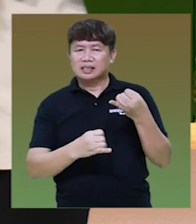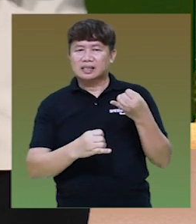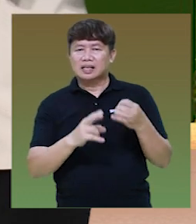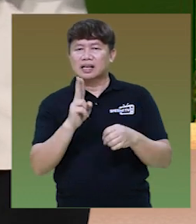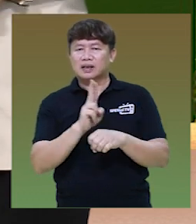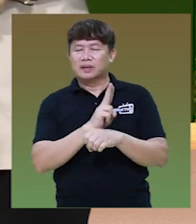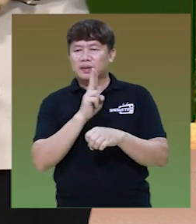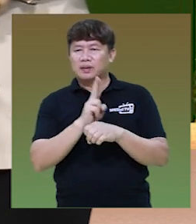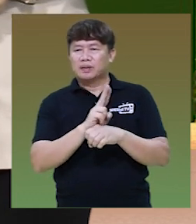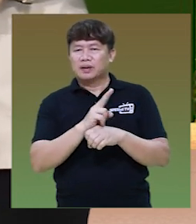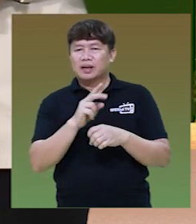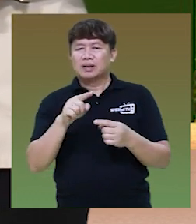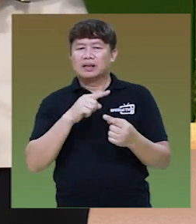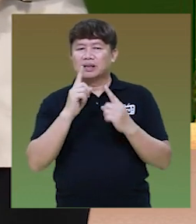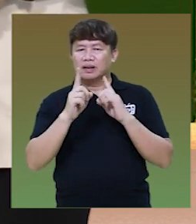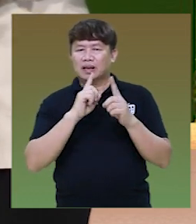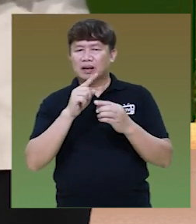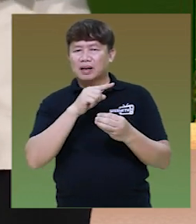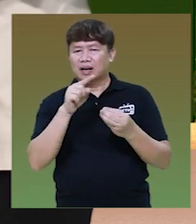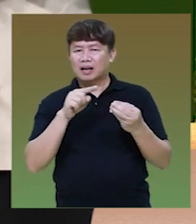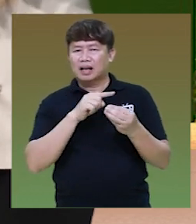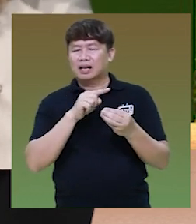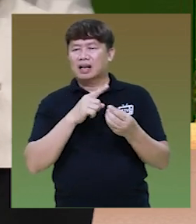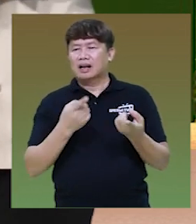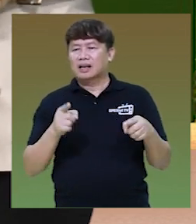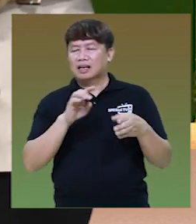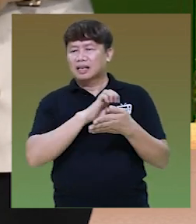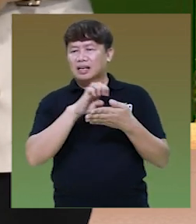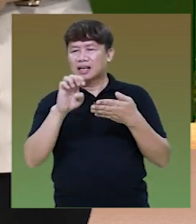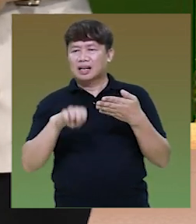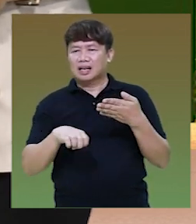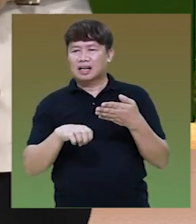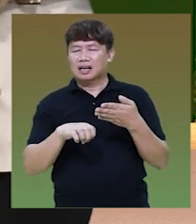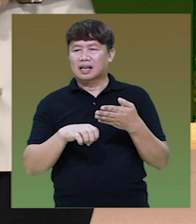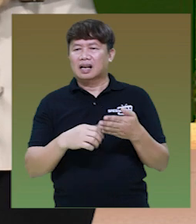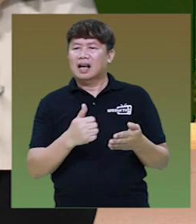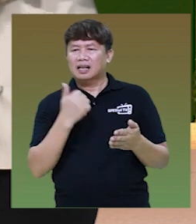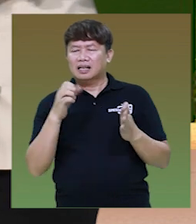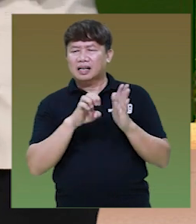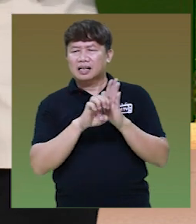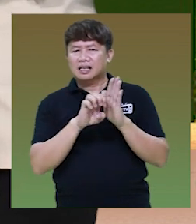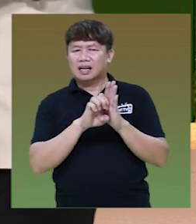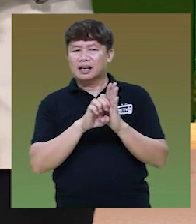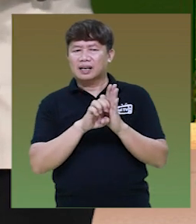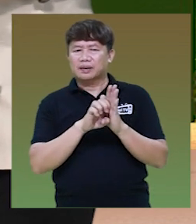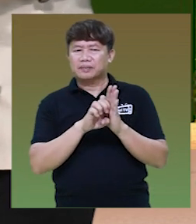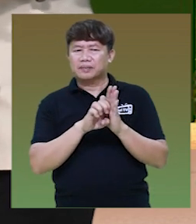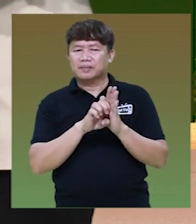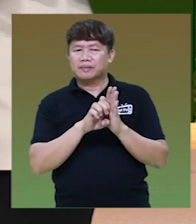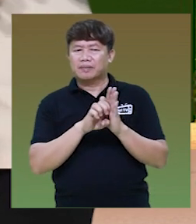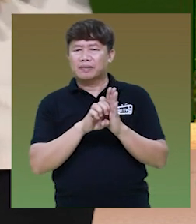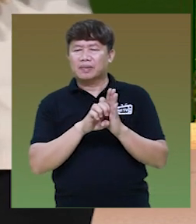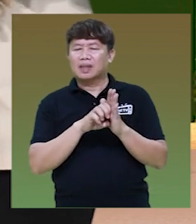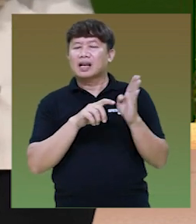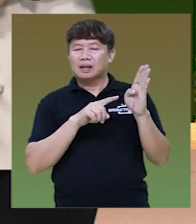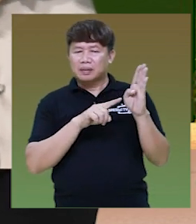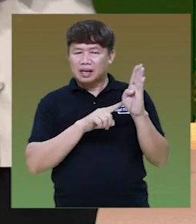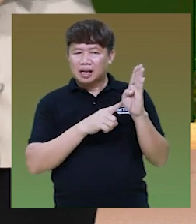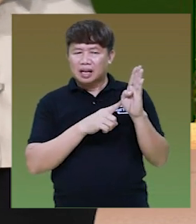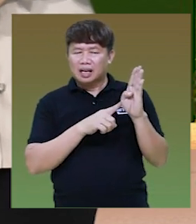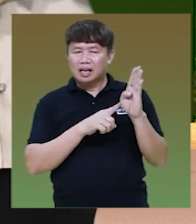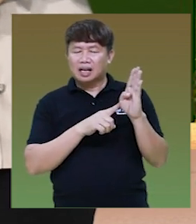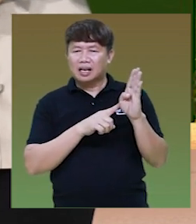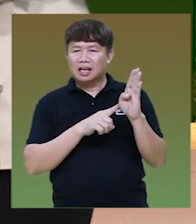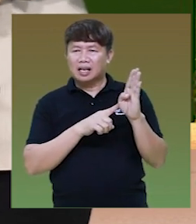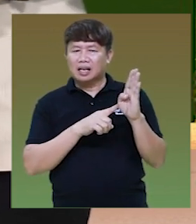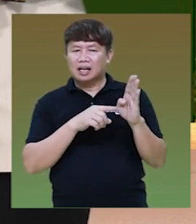in the end. Let us have another example. In the beginning, the boy woke